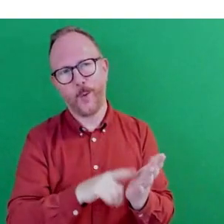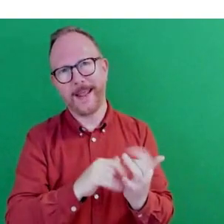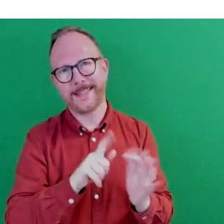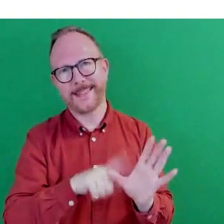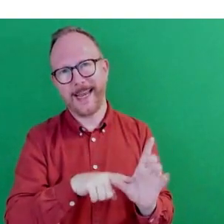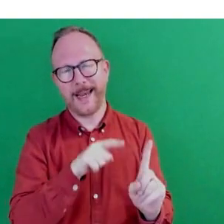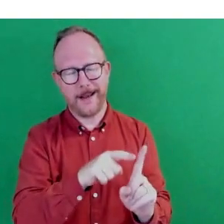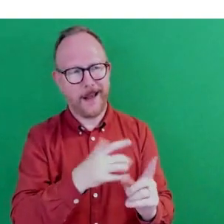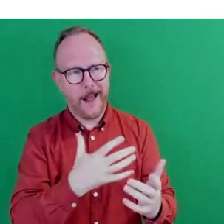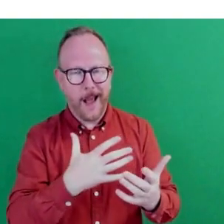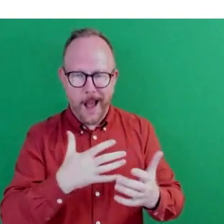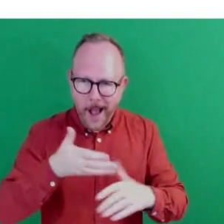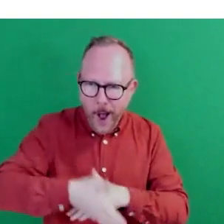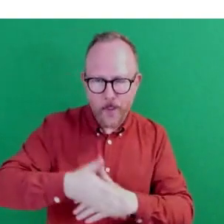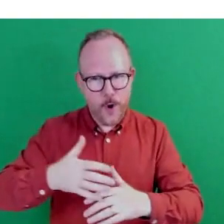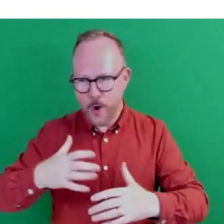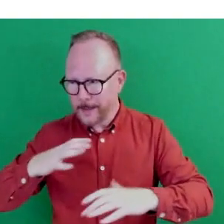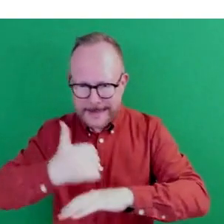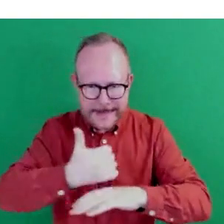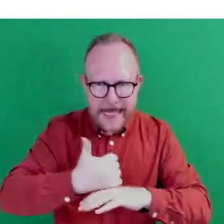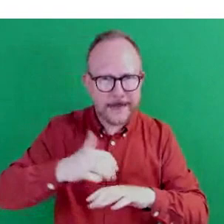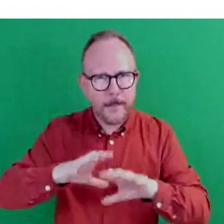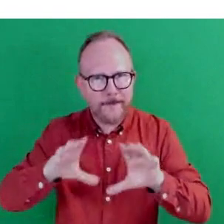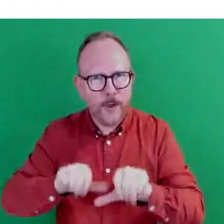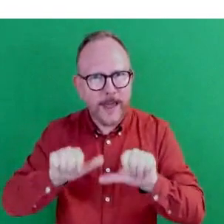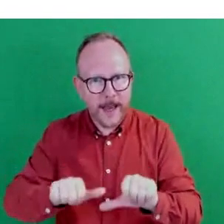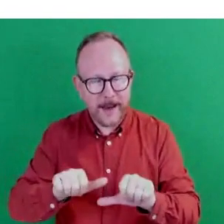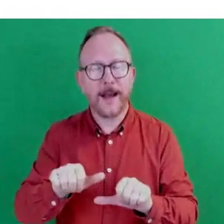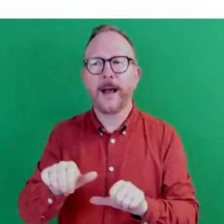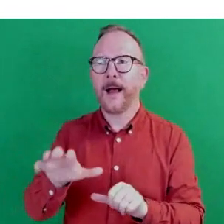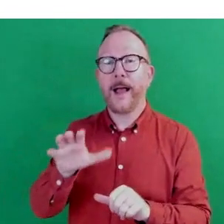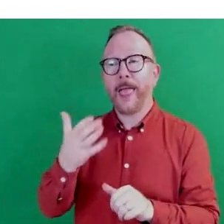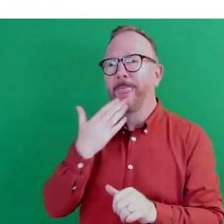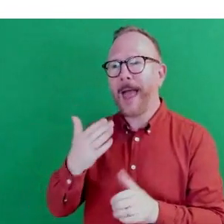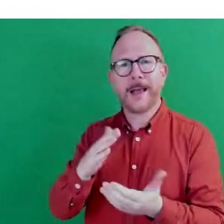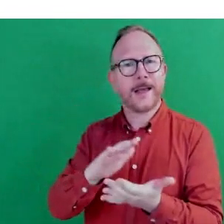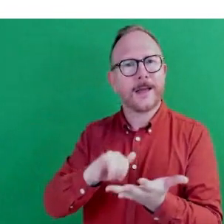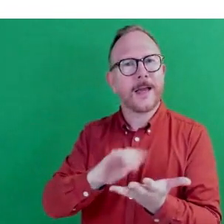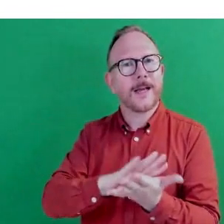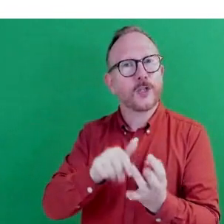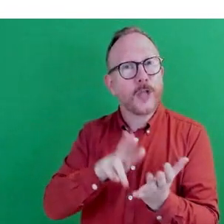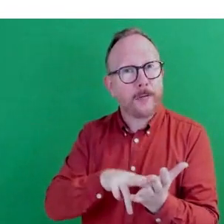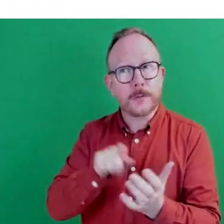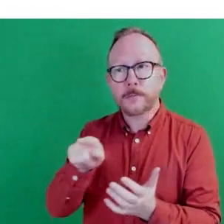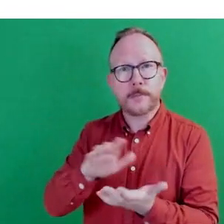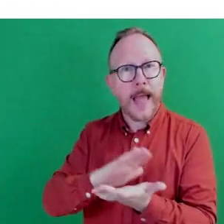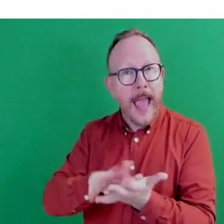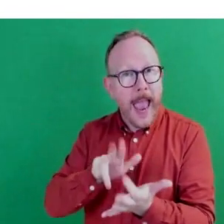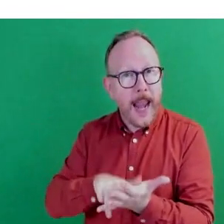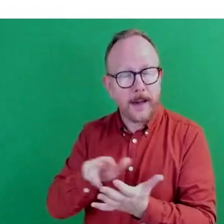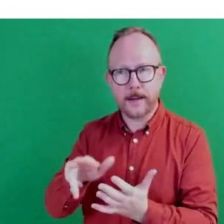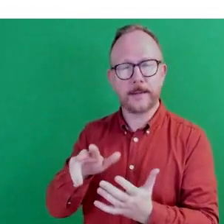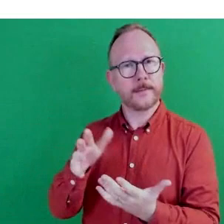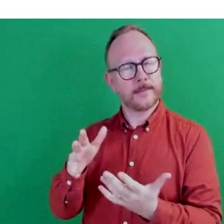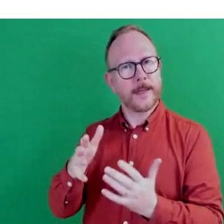that. And also to Sharon and Helen, our experts by experience in the PPN Southeast, or two of our experts by